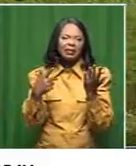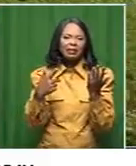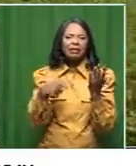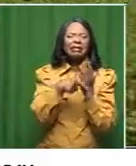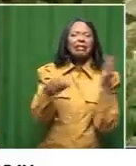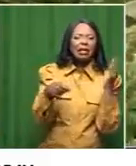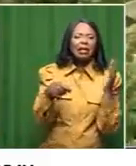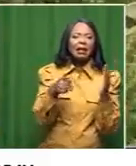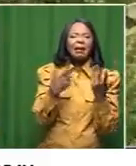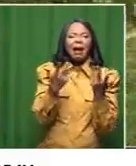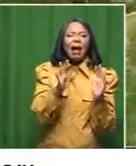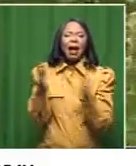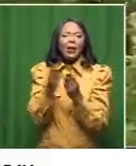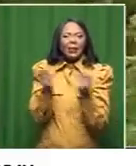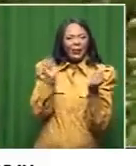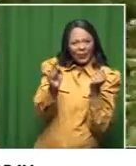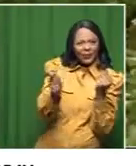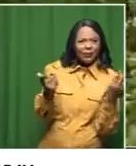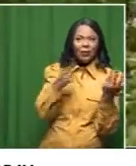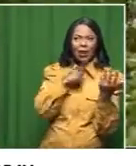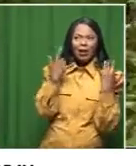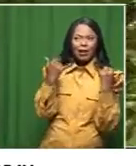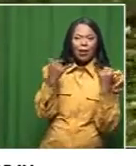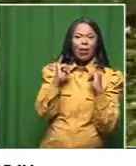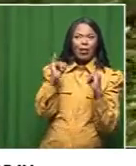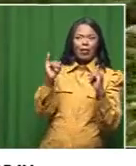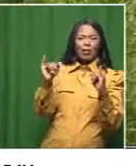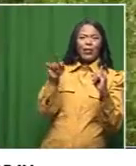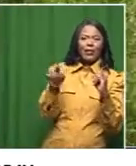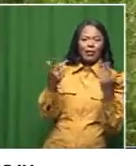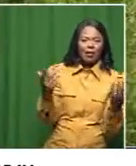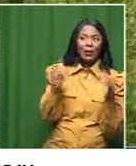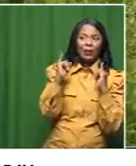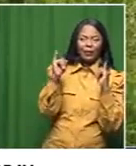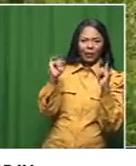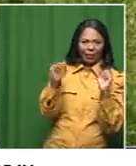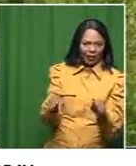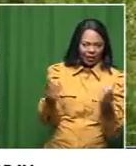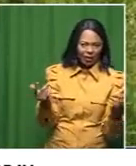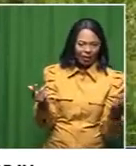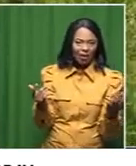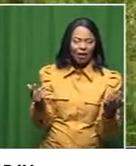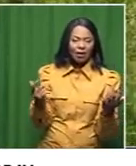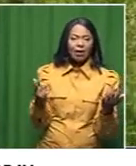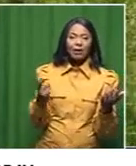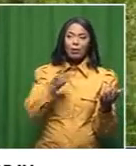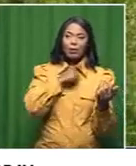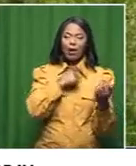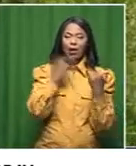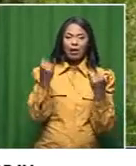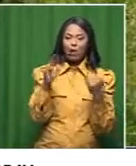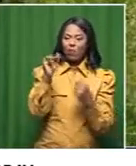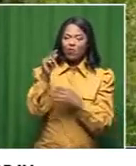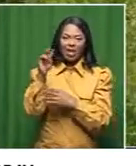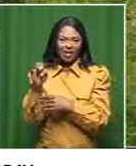is deemed to be quite excessive. And the reason why that is important is precisely because the rating agencies